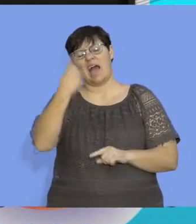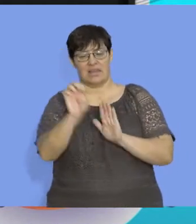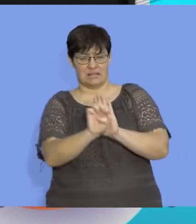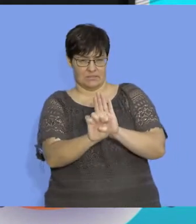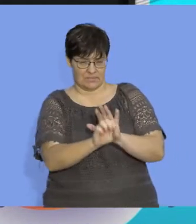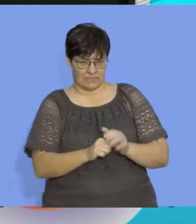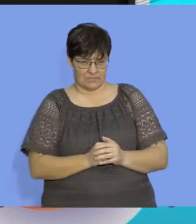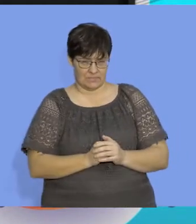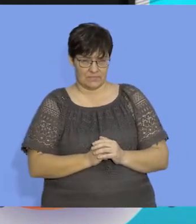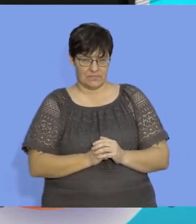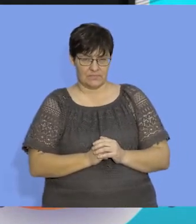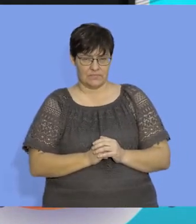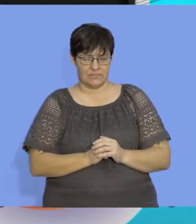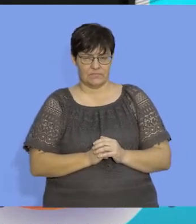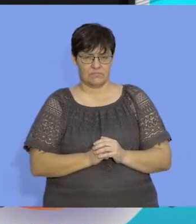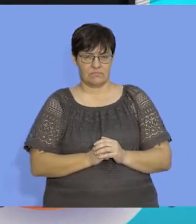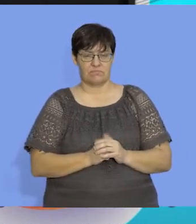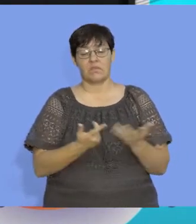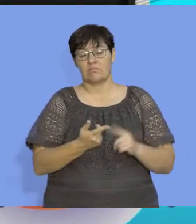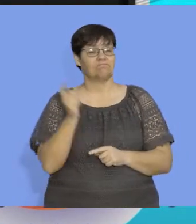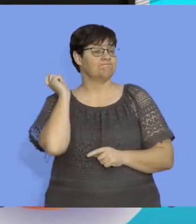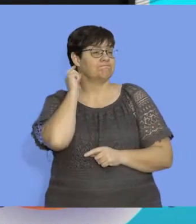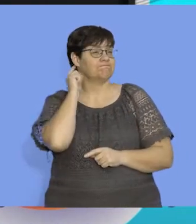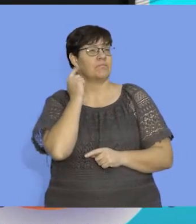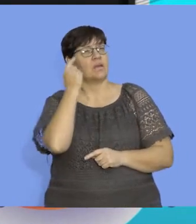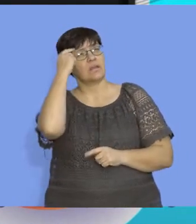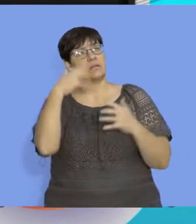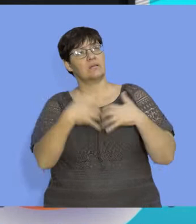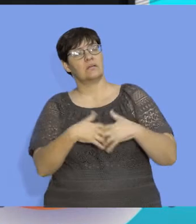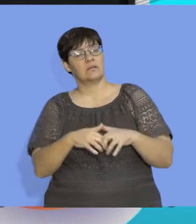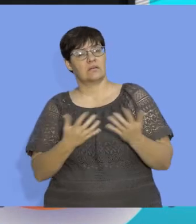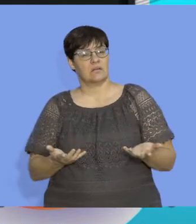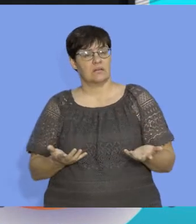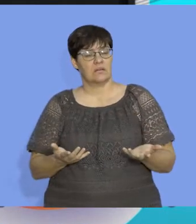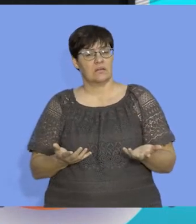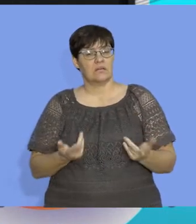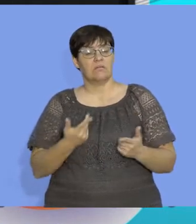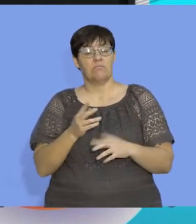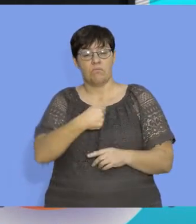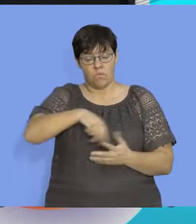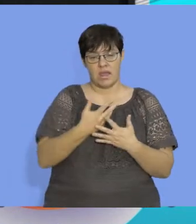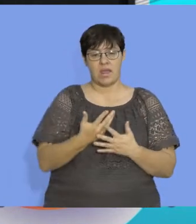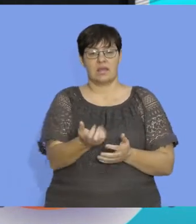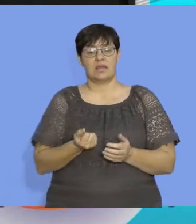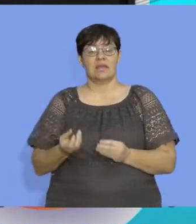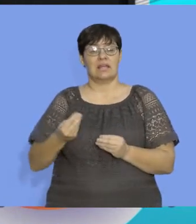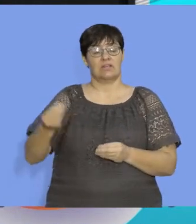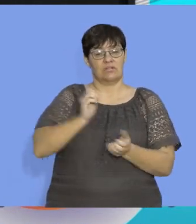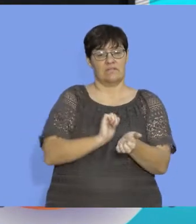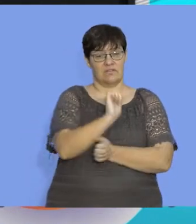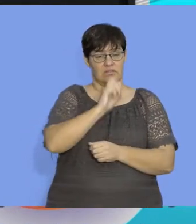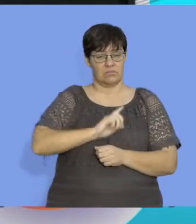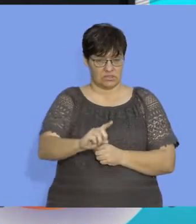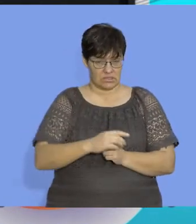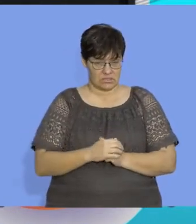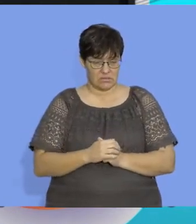If you take into consideration that we have earned interest on the fixed deposit of 12,000